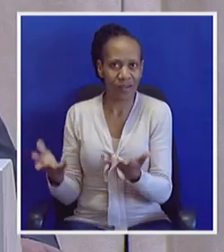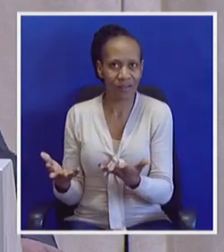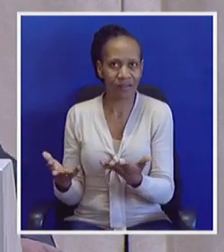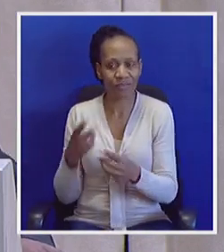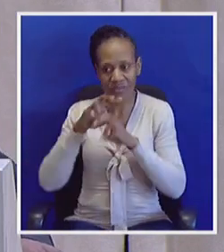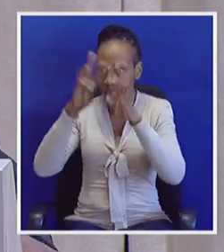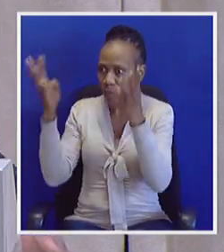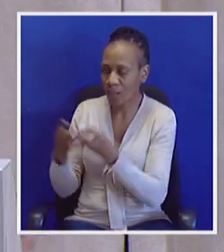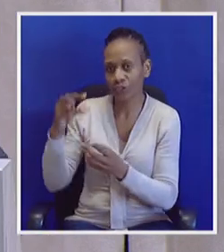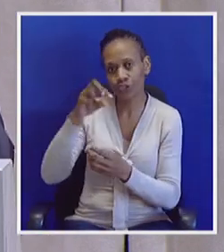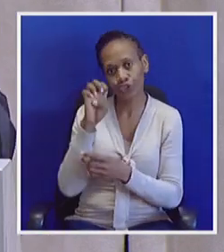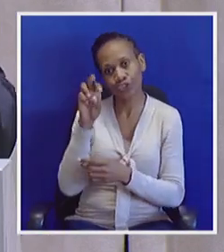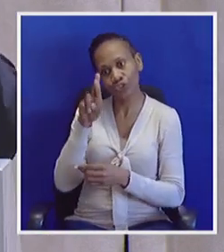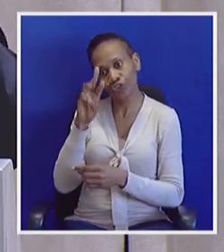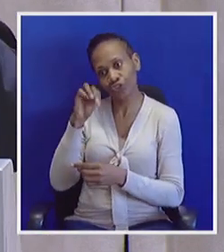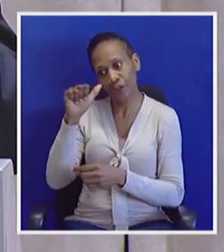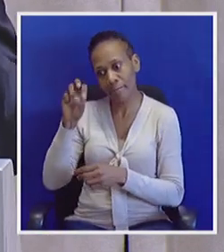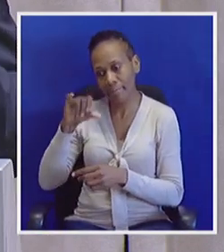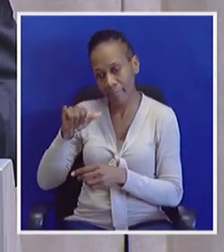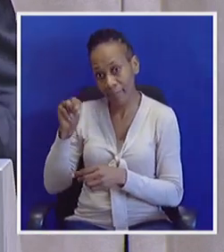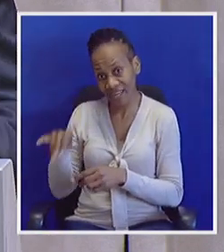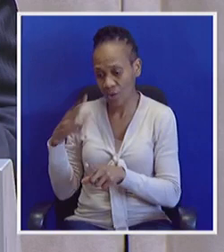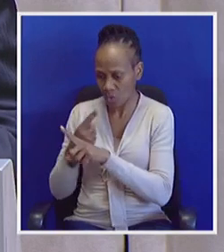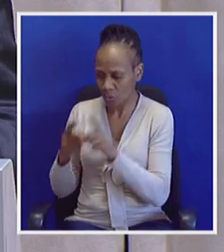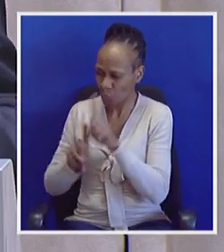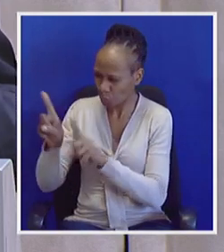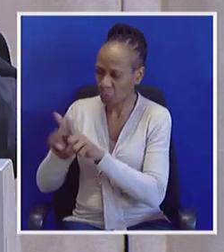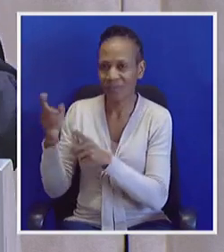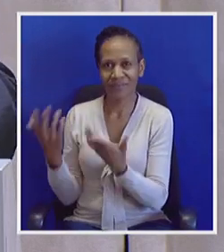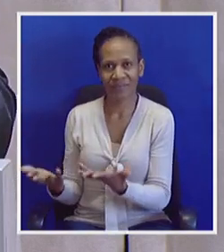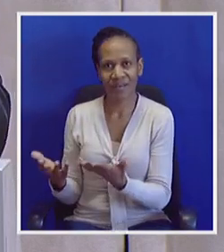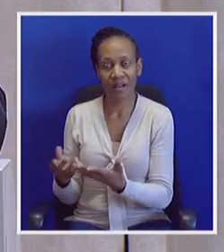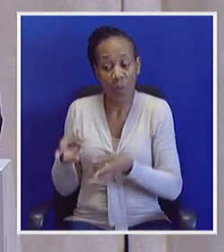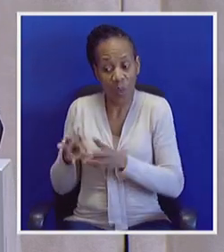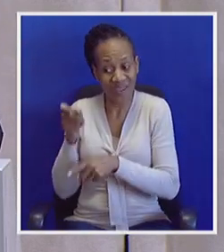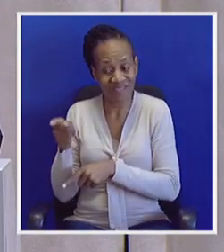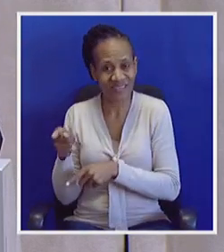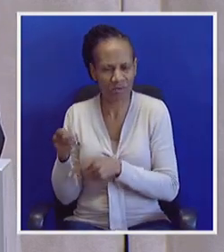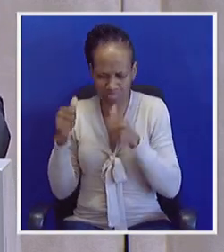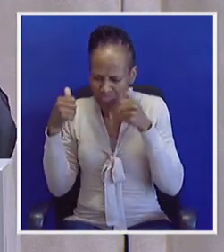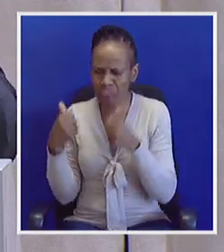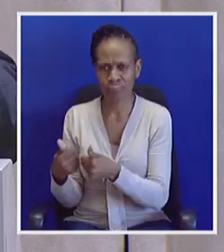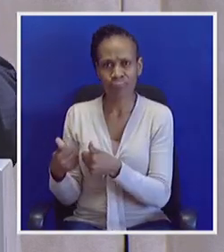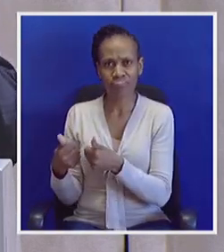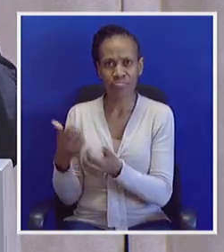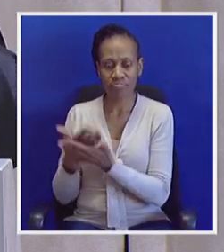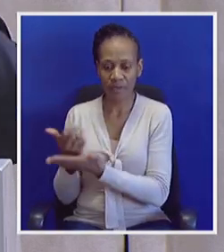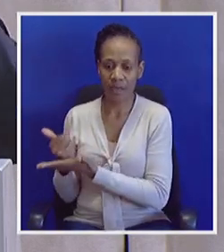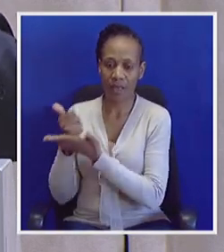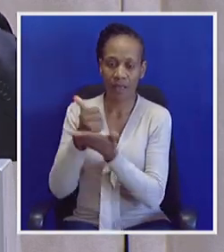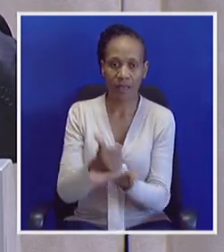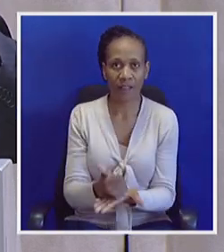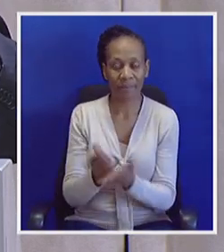world, because of that way of being able to execute the delivery